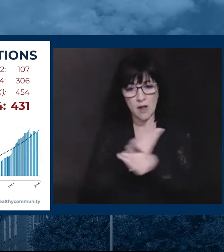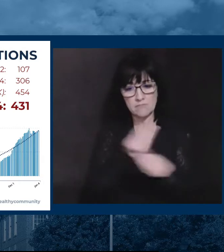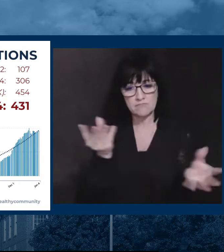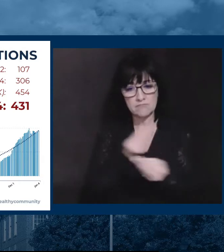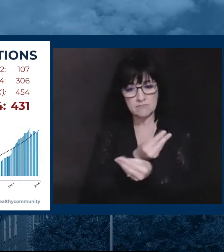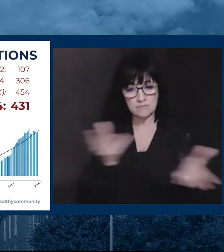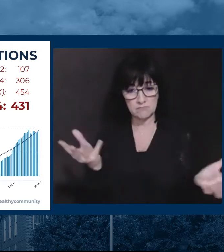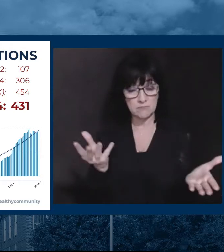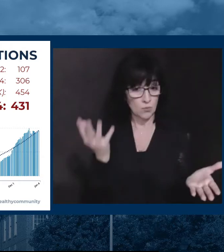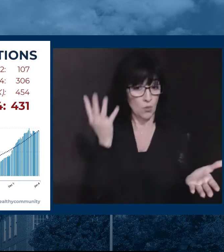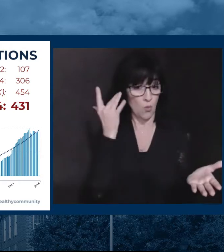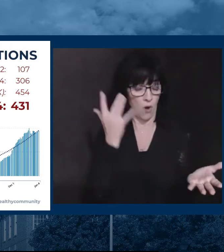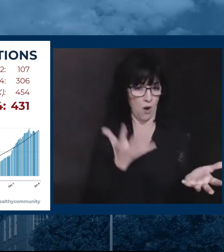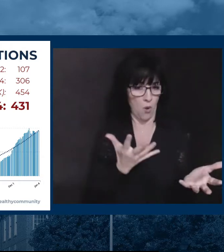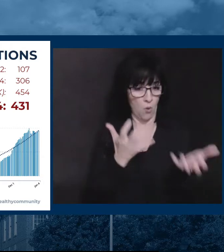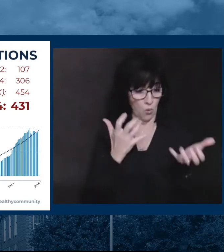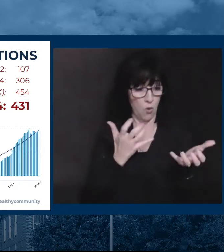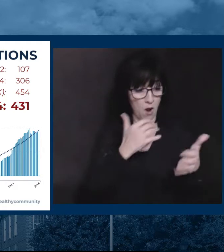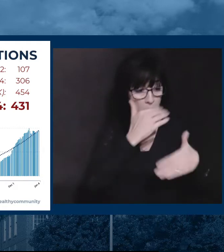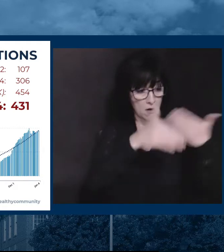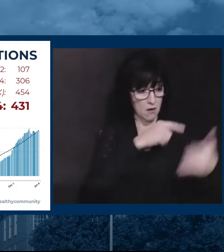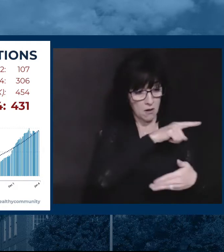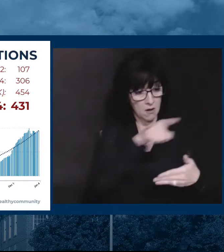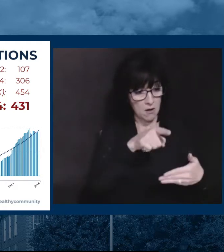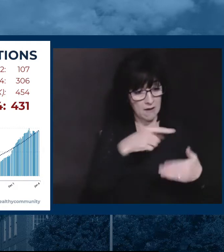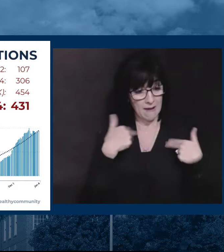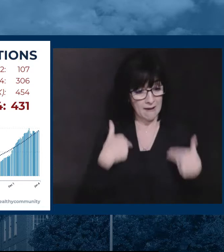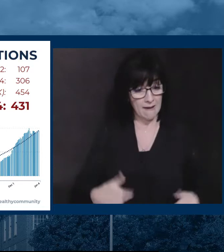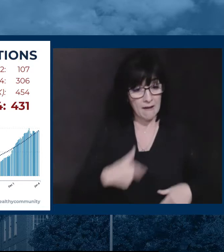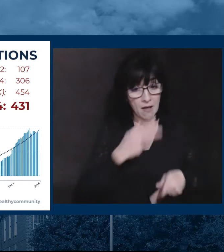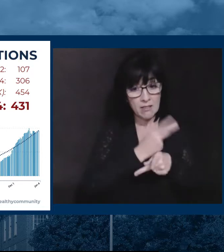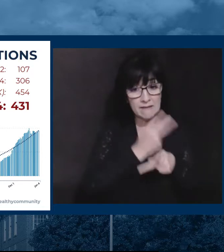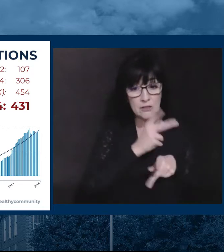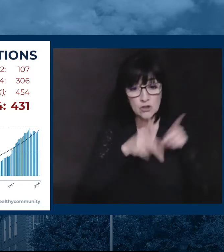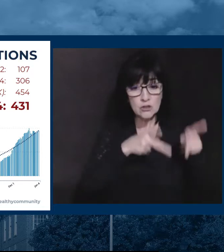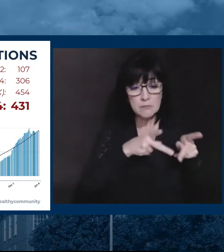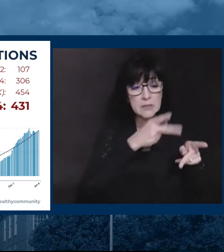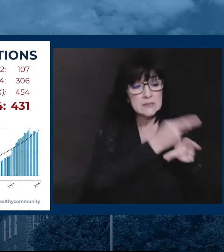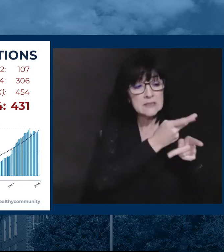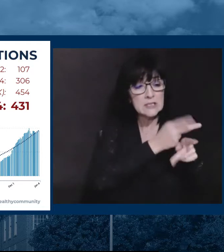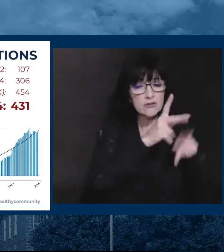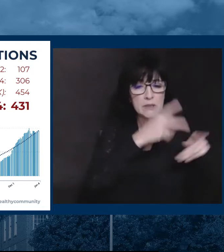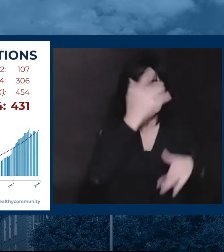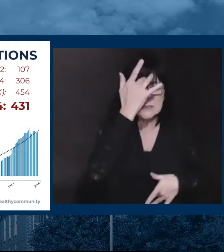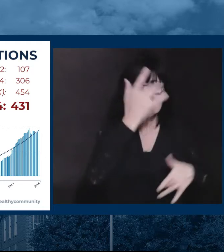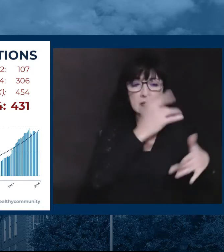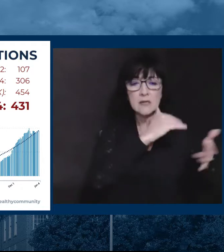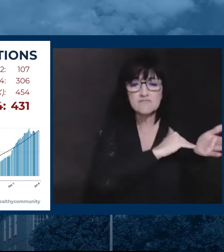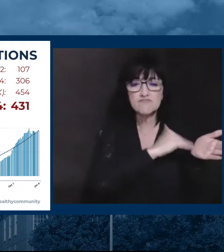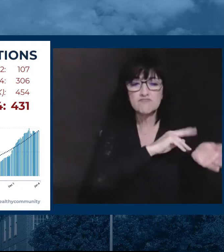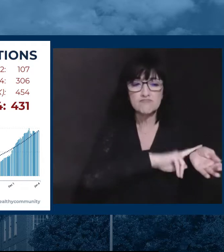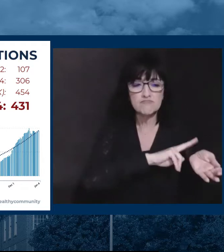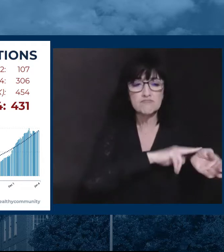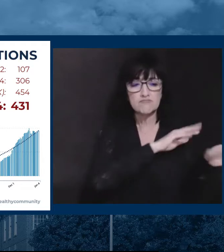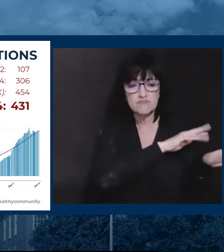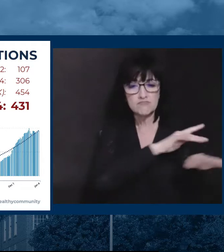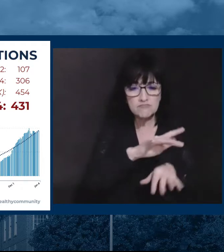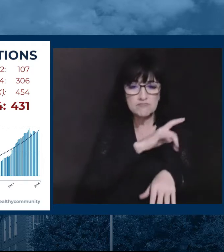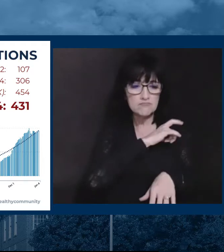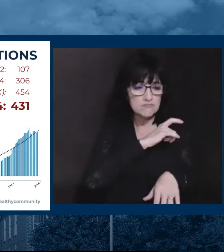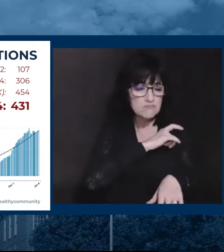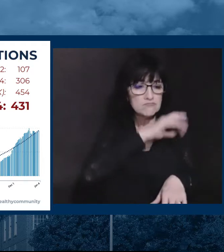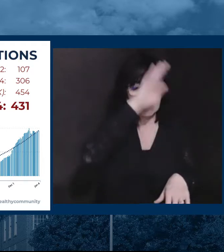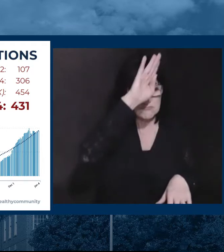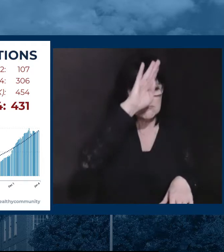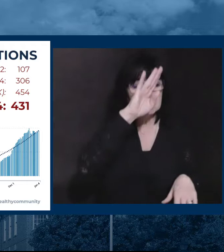second really goal into the new year. And we're urging with a letter that went out today, every